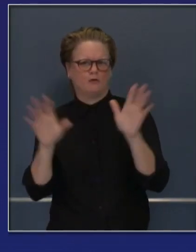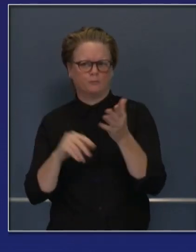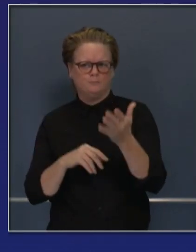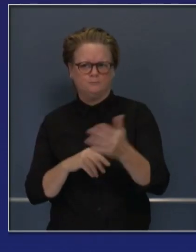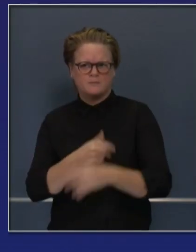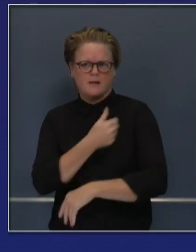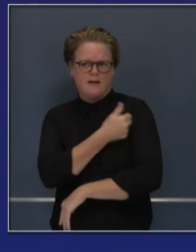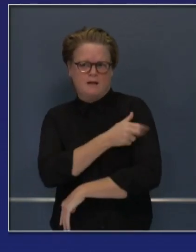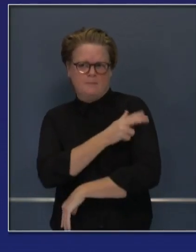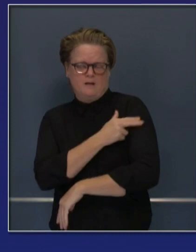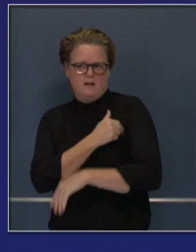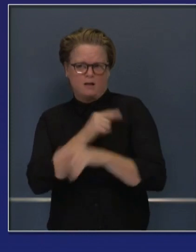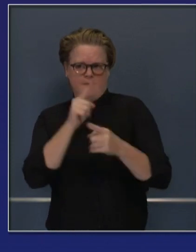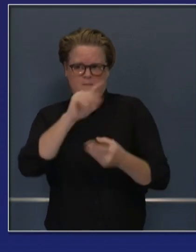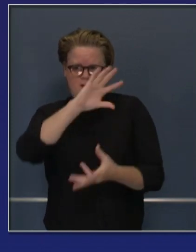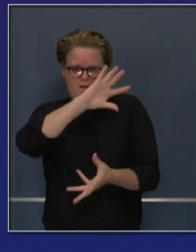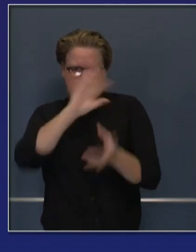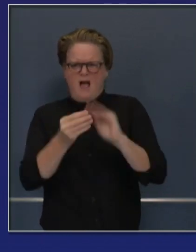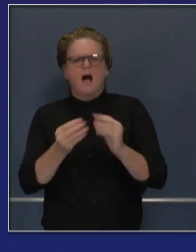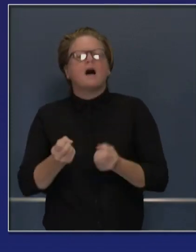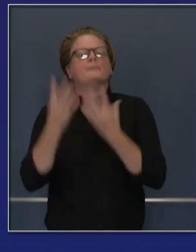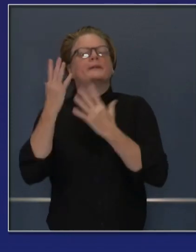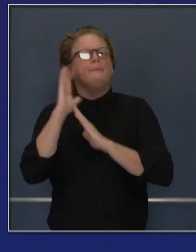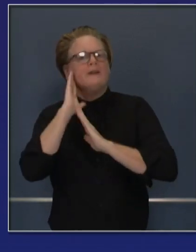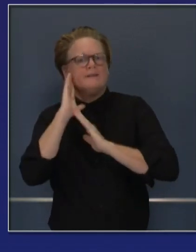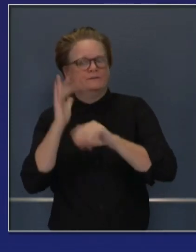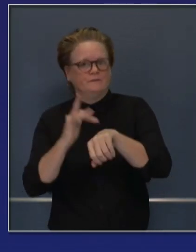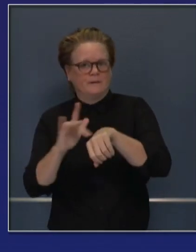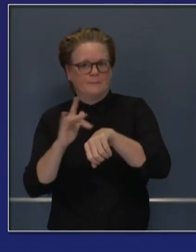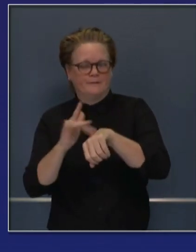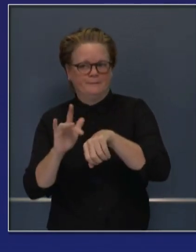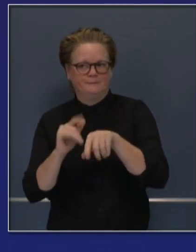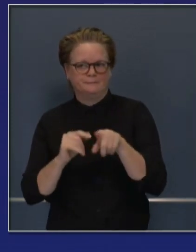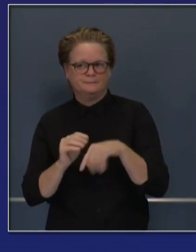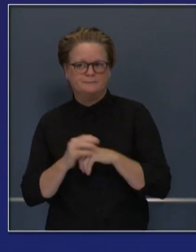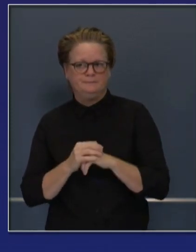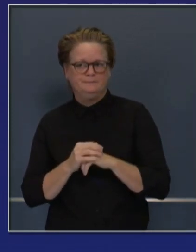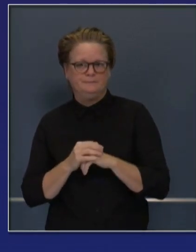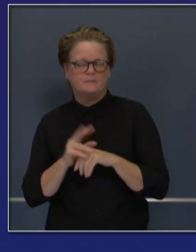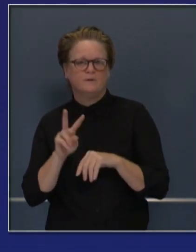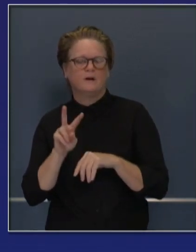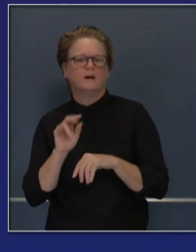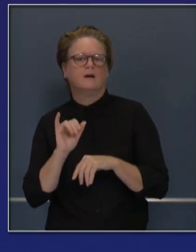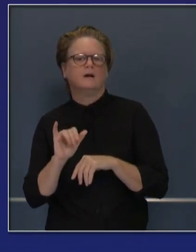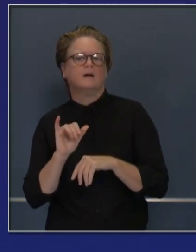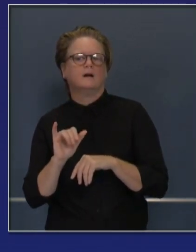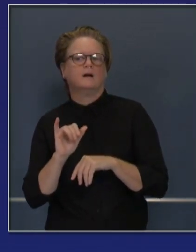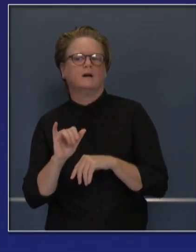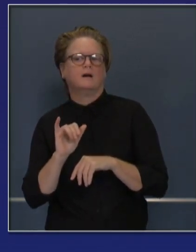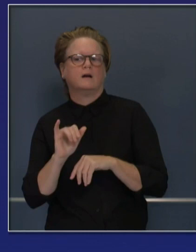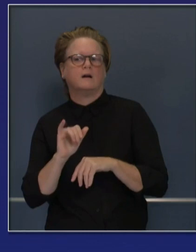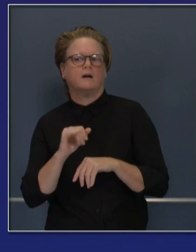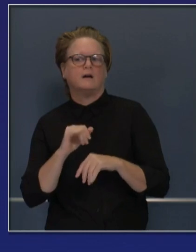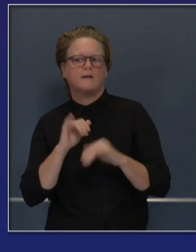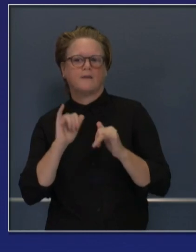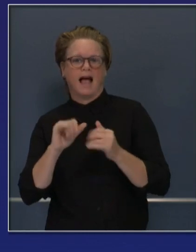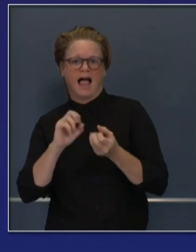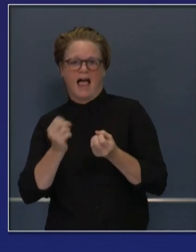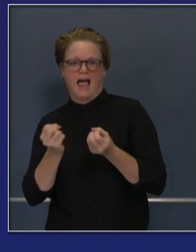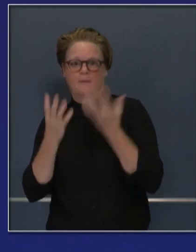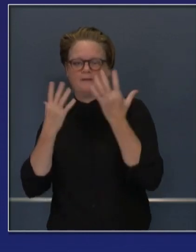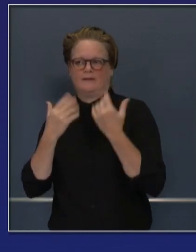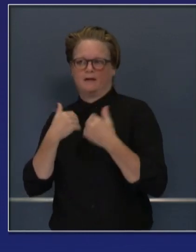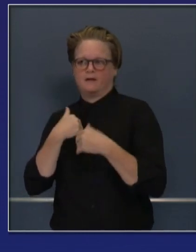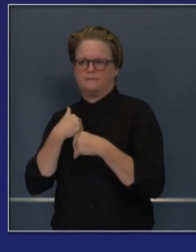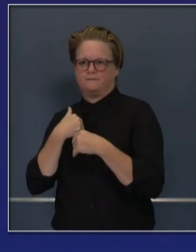system capacity. And this should calm nerves for the moment, though you just heard from Dr. Galley previewing things to come. And